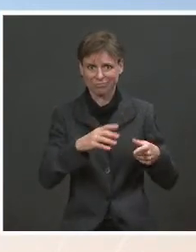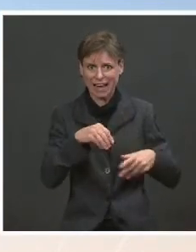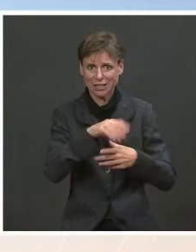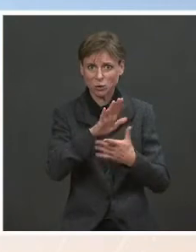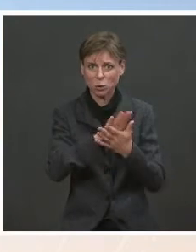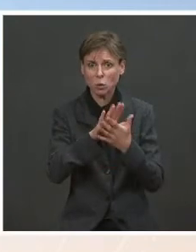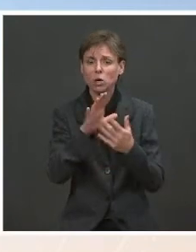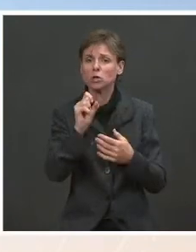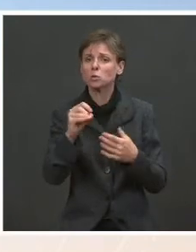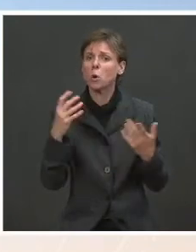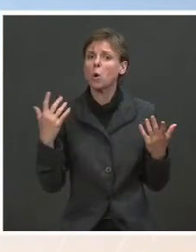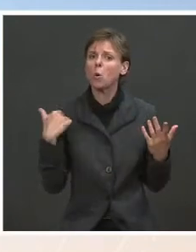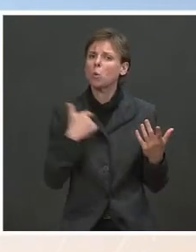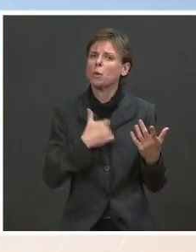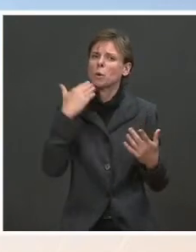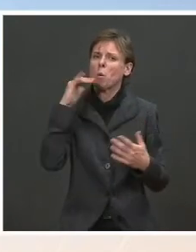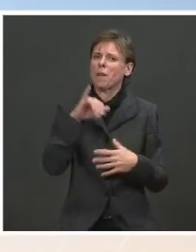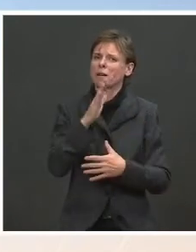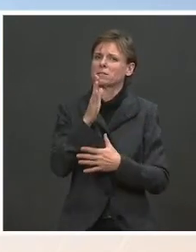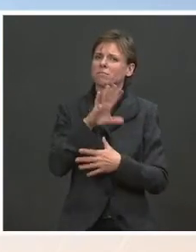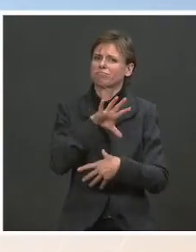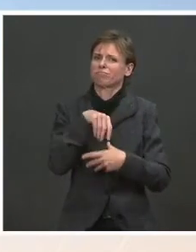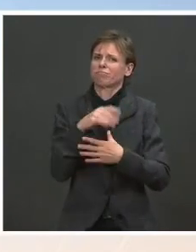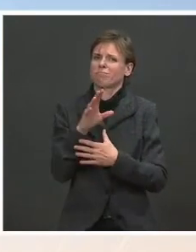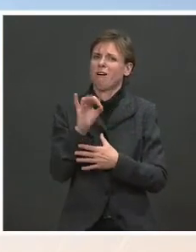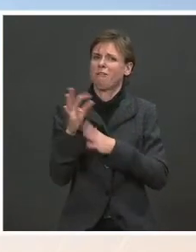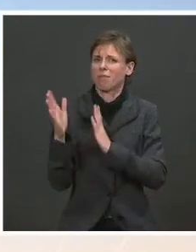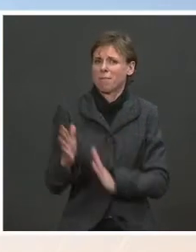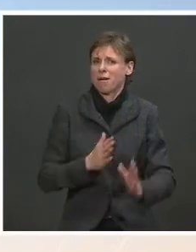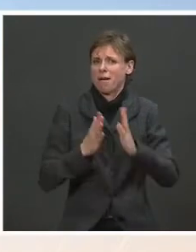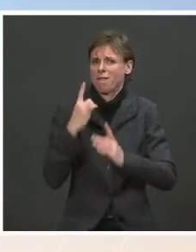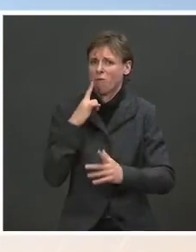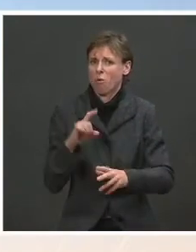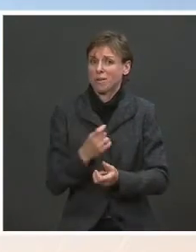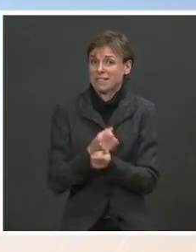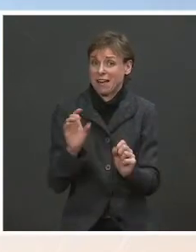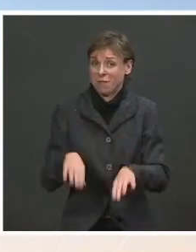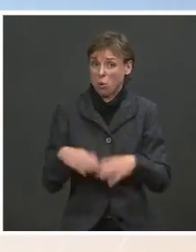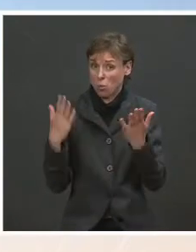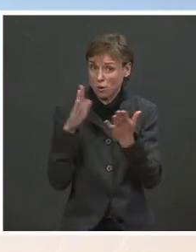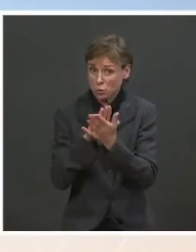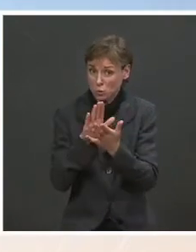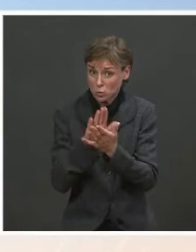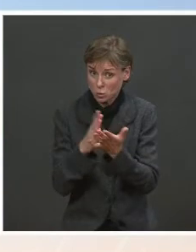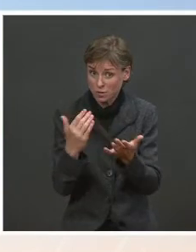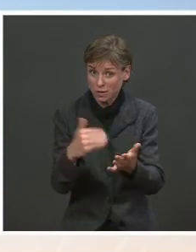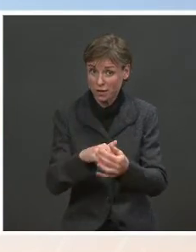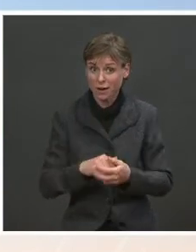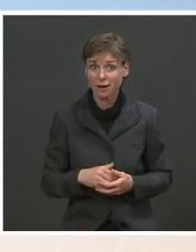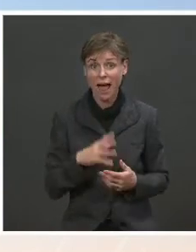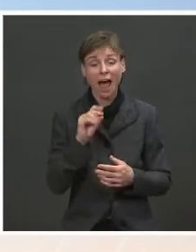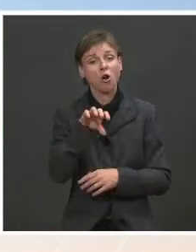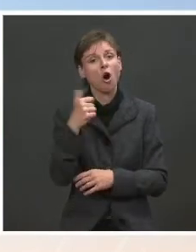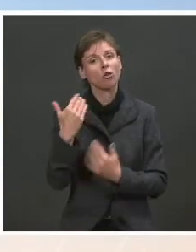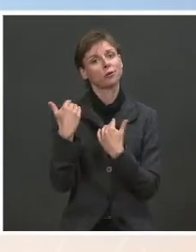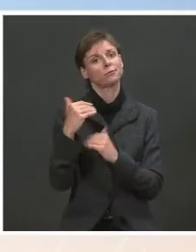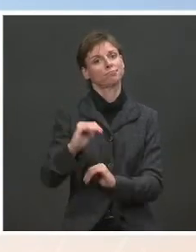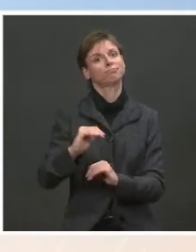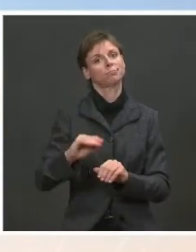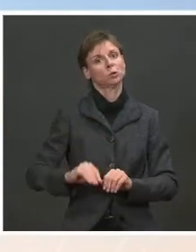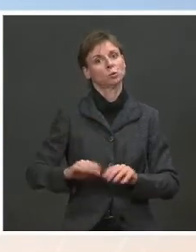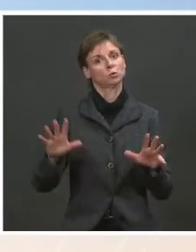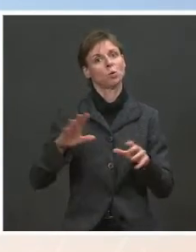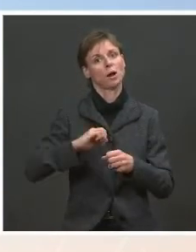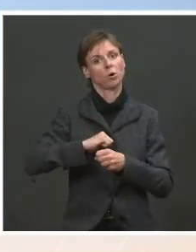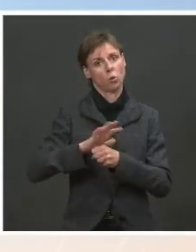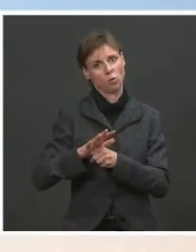it's, as I said earlier, it's part of the strategy to make sure that our schools are safely reopened, in addition to those mitigation strategies that we know when working we can also